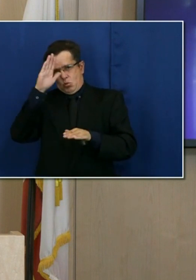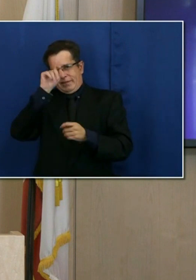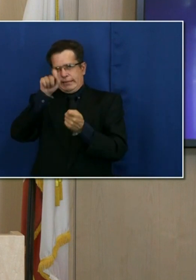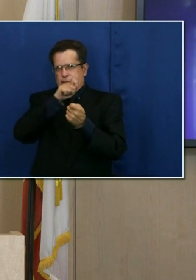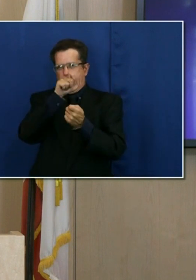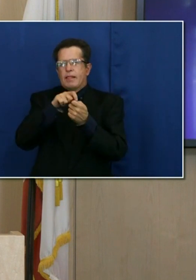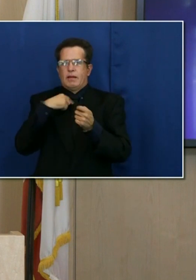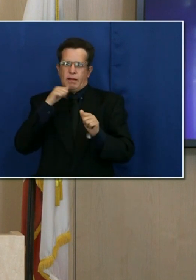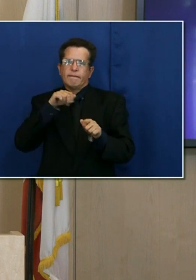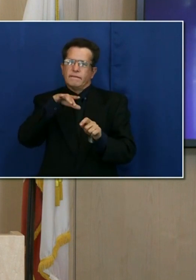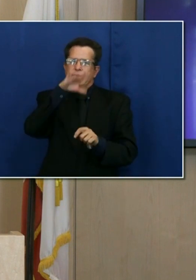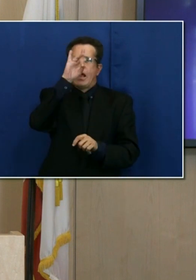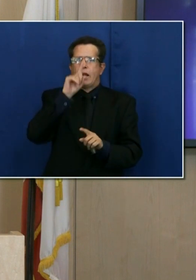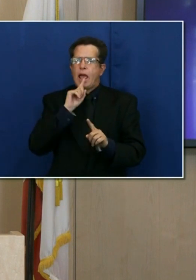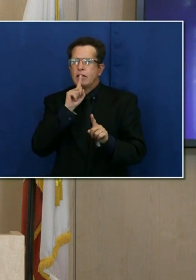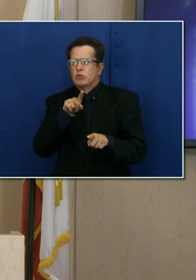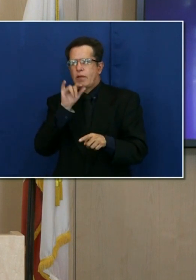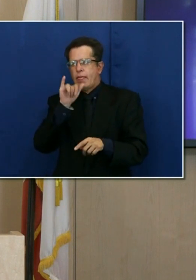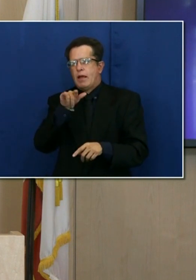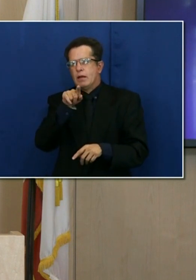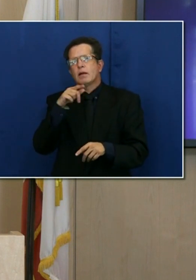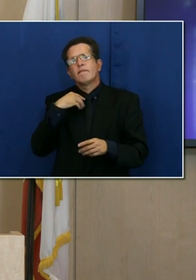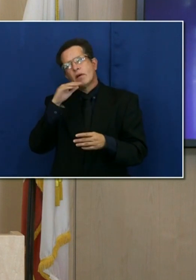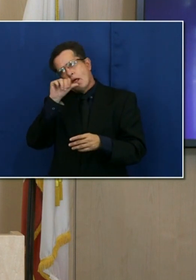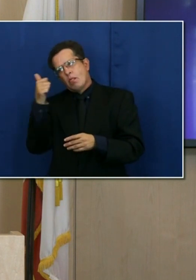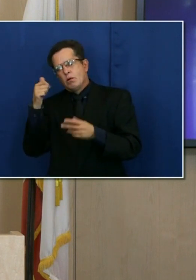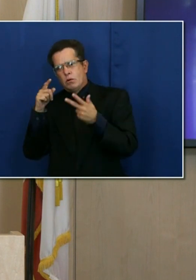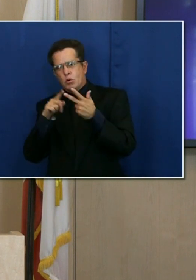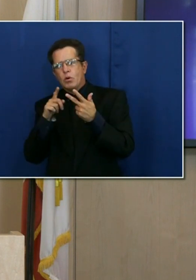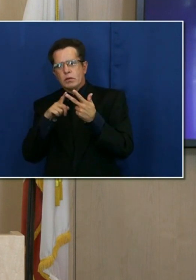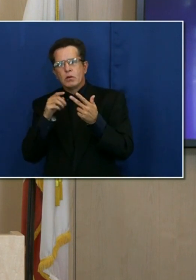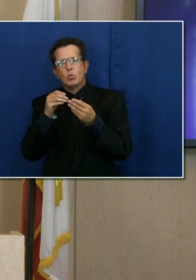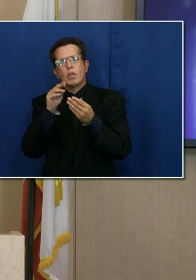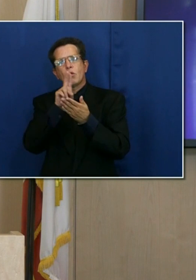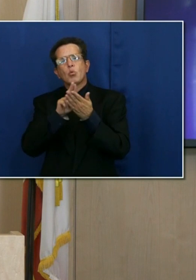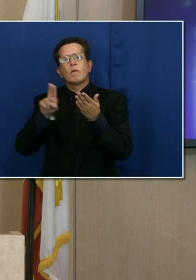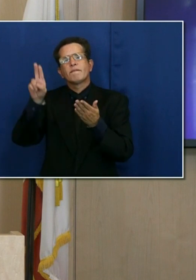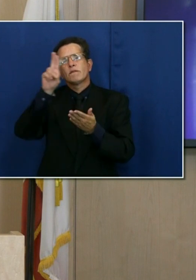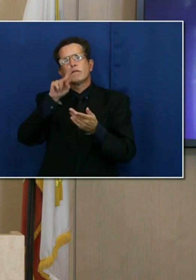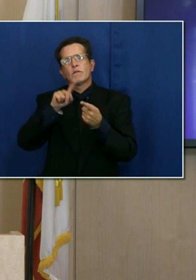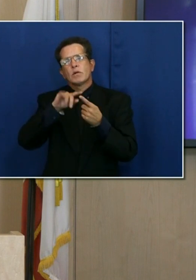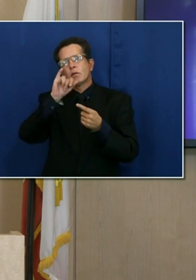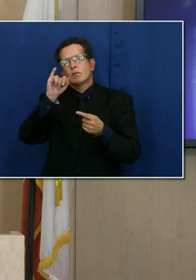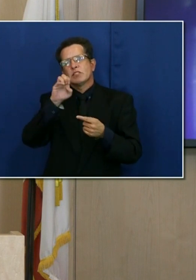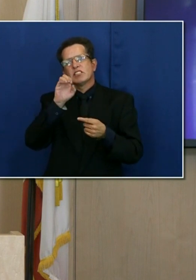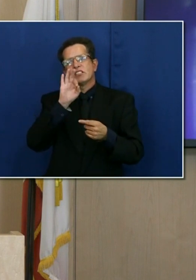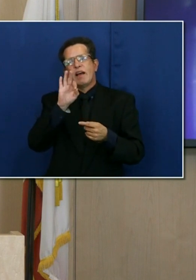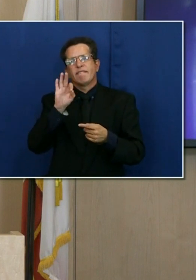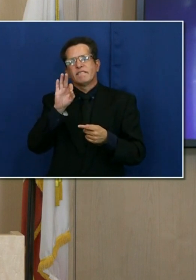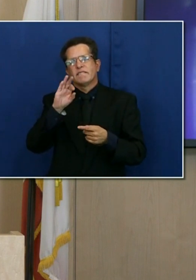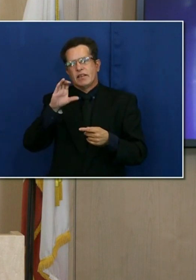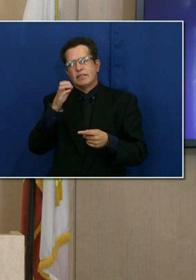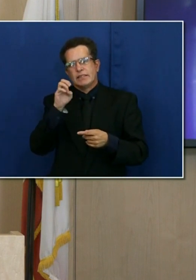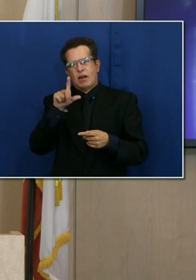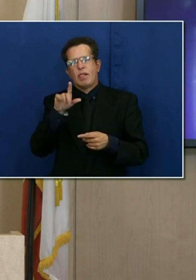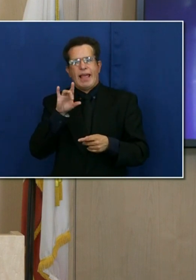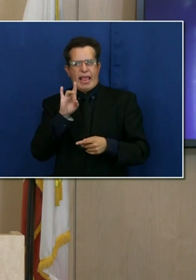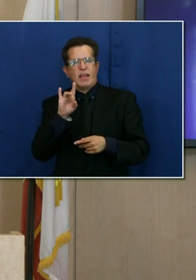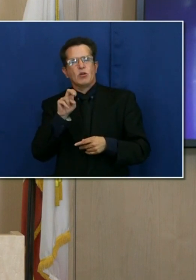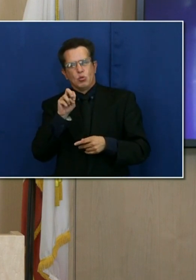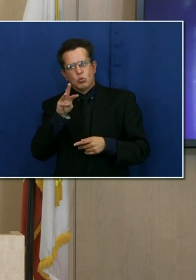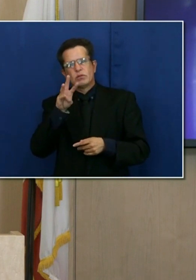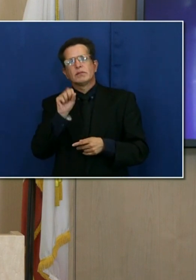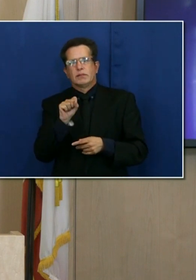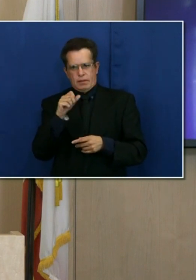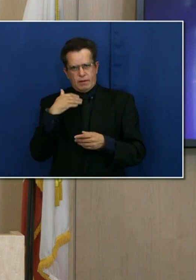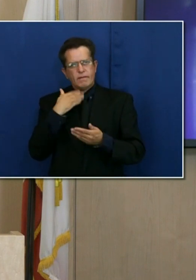that. And then there is another question related to universities from Jack Mulmut from Channel 8 News. There are a small